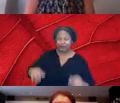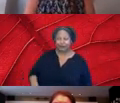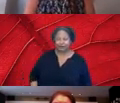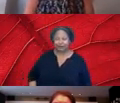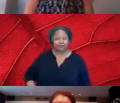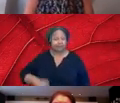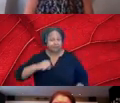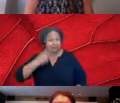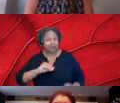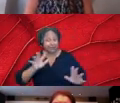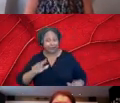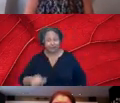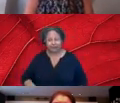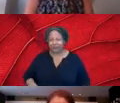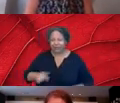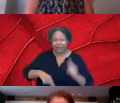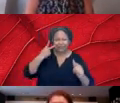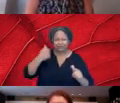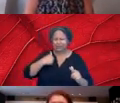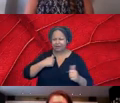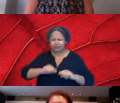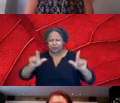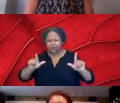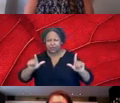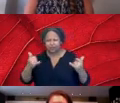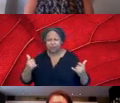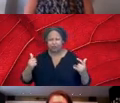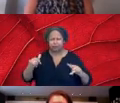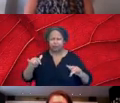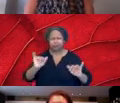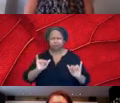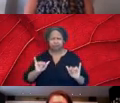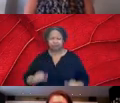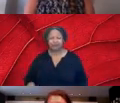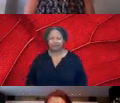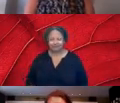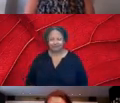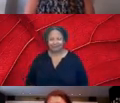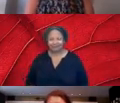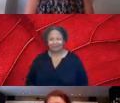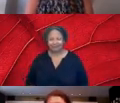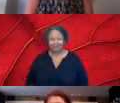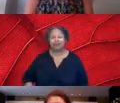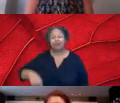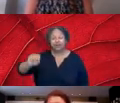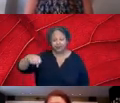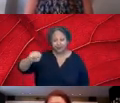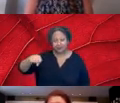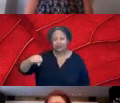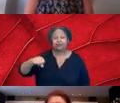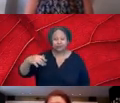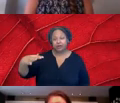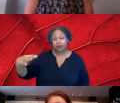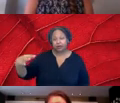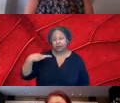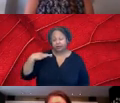Yep. Okay. Because I'm unable to see myself in the screen. That's why. I would say, yeah. So actually I do write all of my